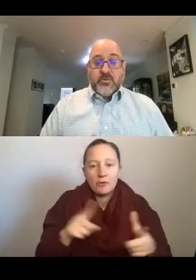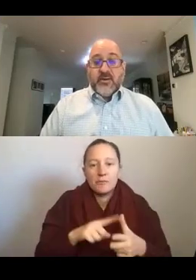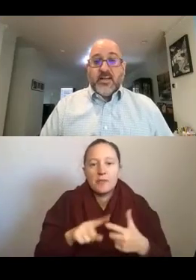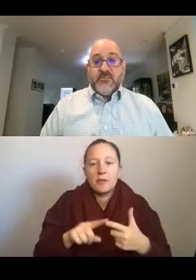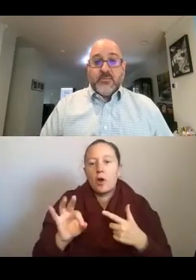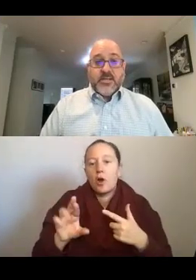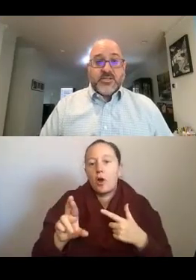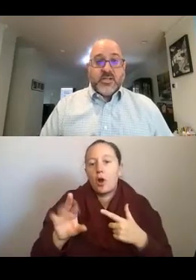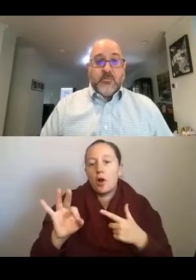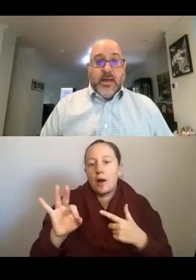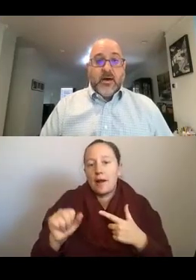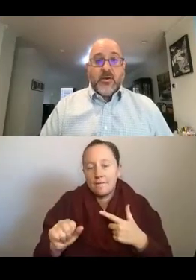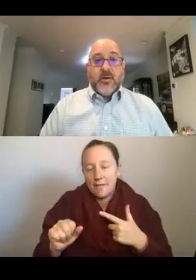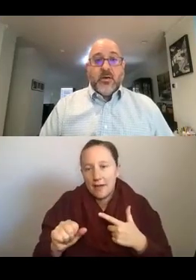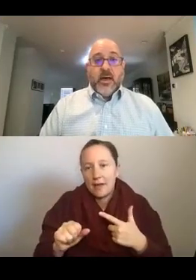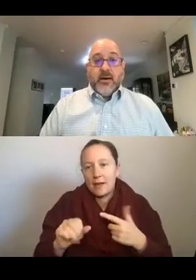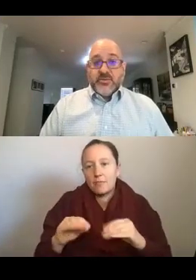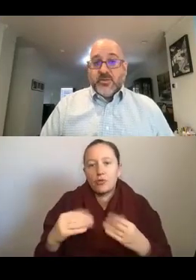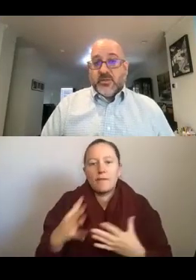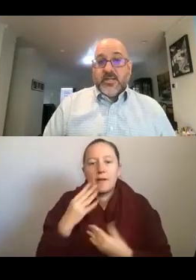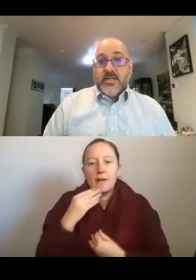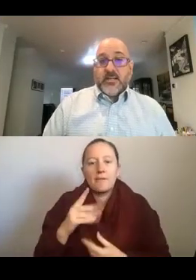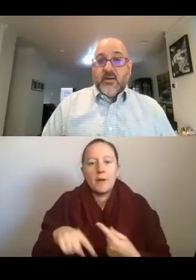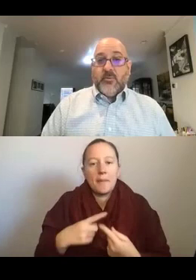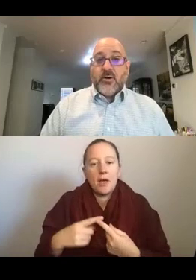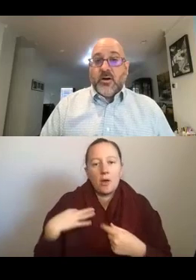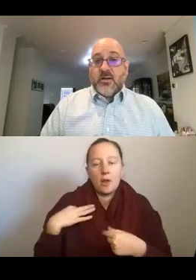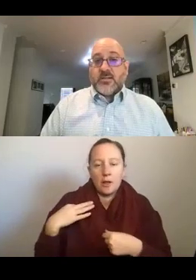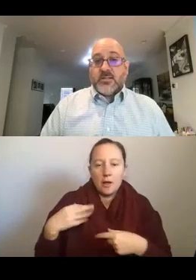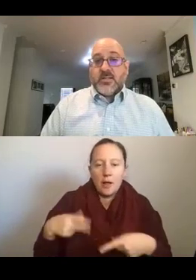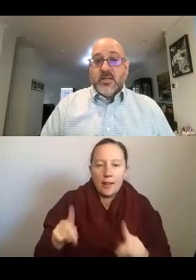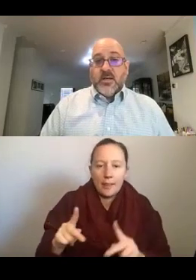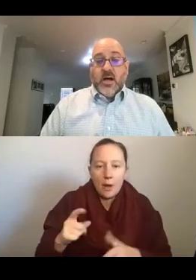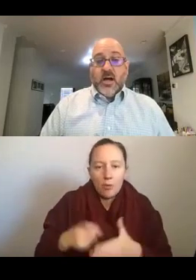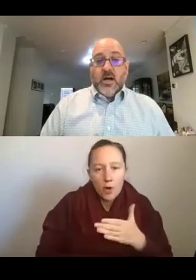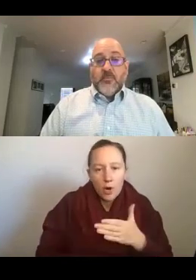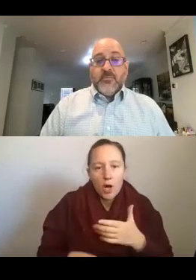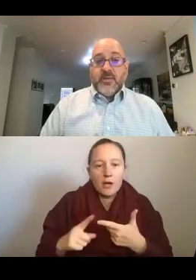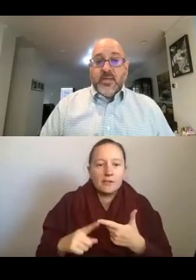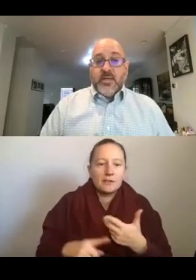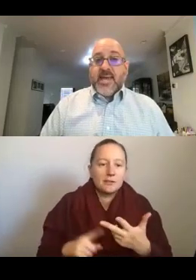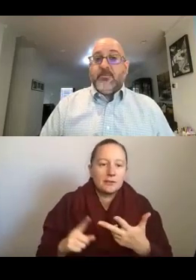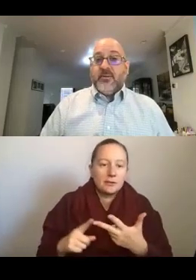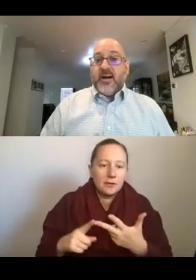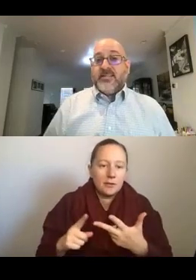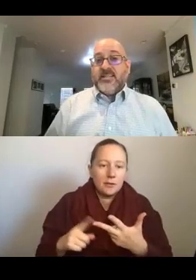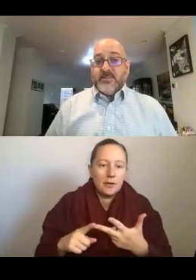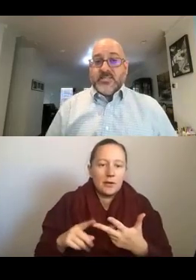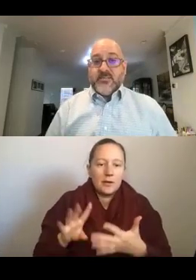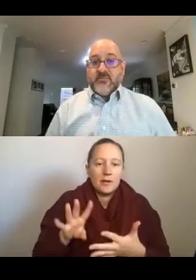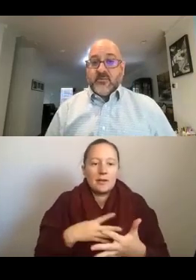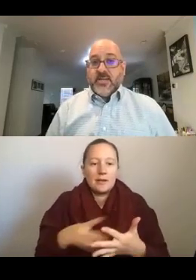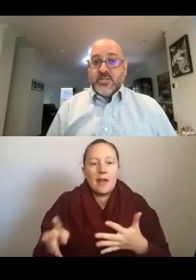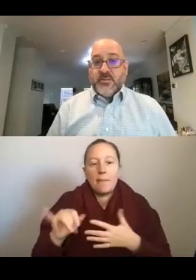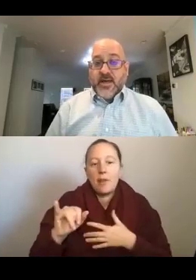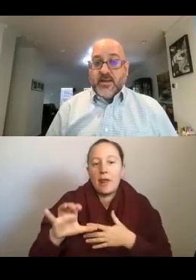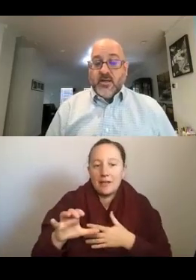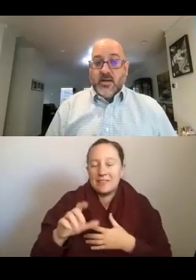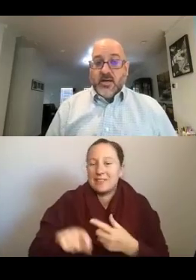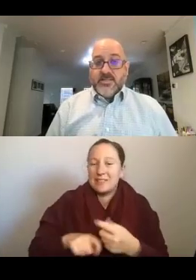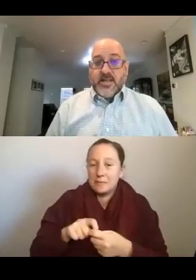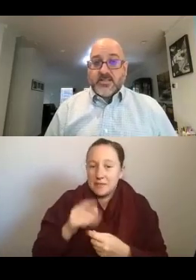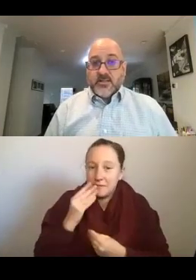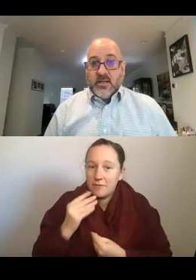will provide information about eligibility, allowable costs, the table of IC specific information